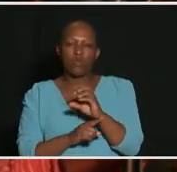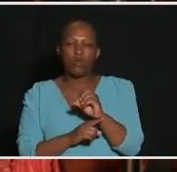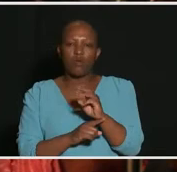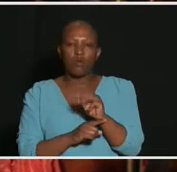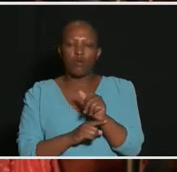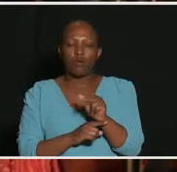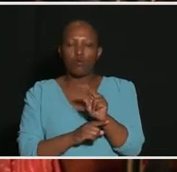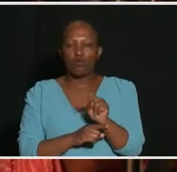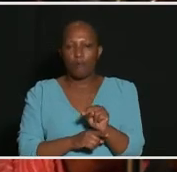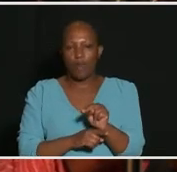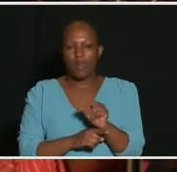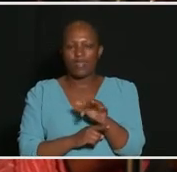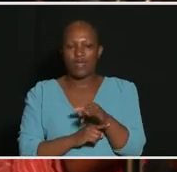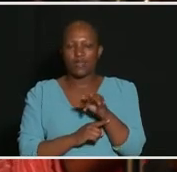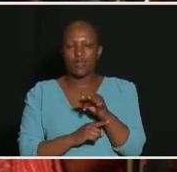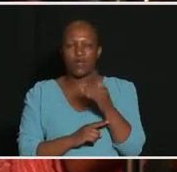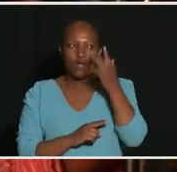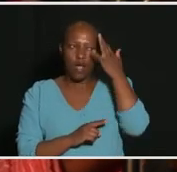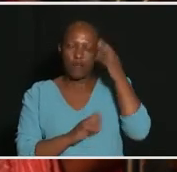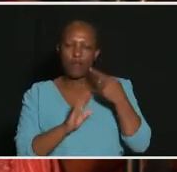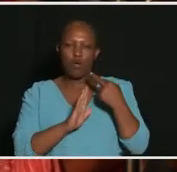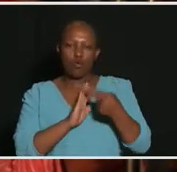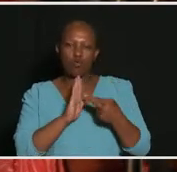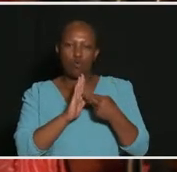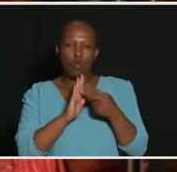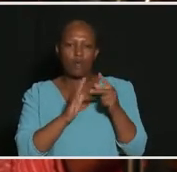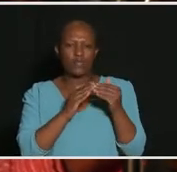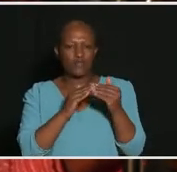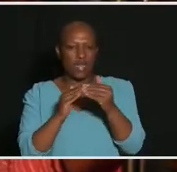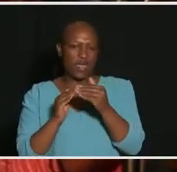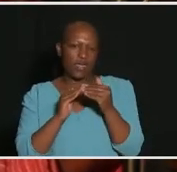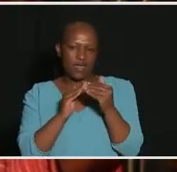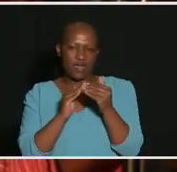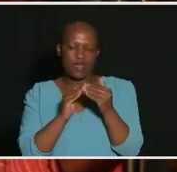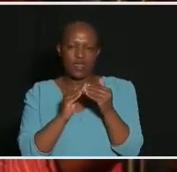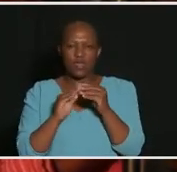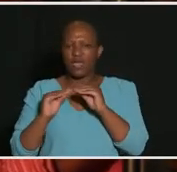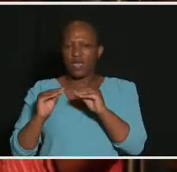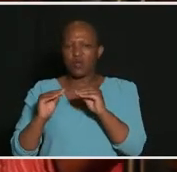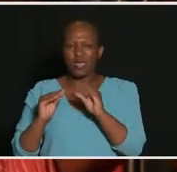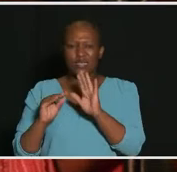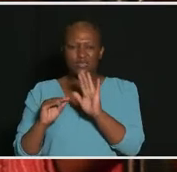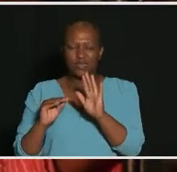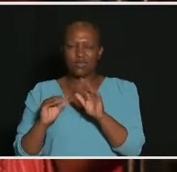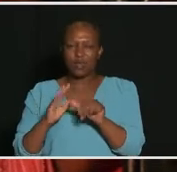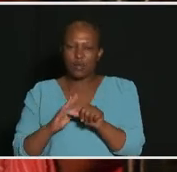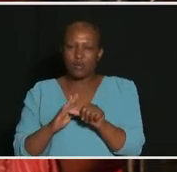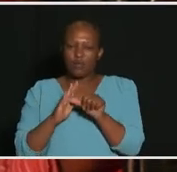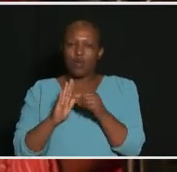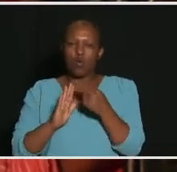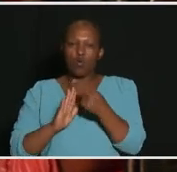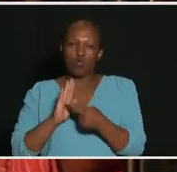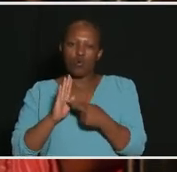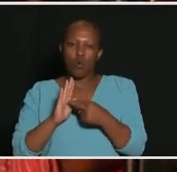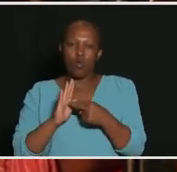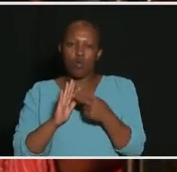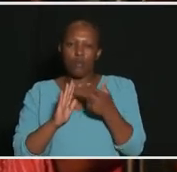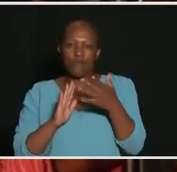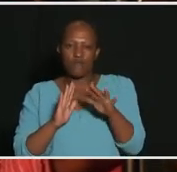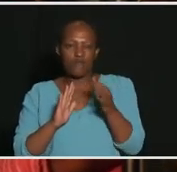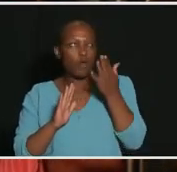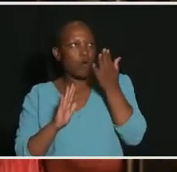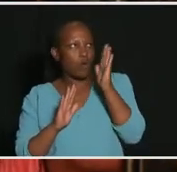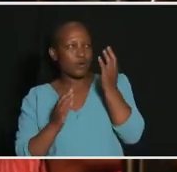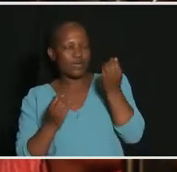to uphold the soul to the justice and fairness not to education education is a parental role given by God as it is